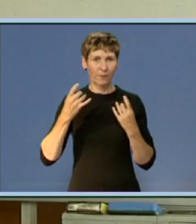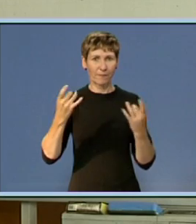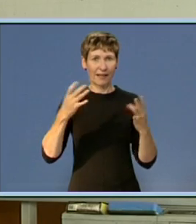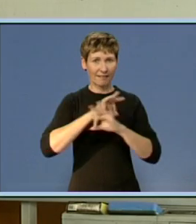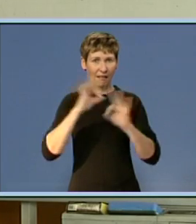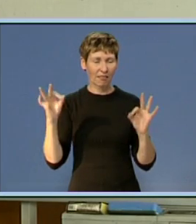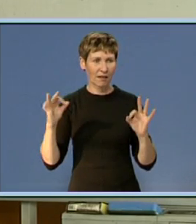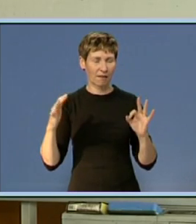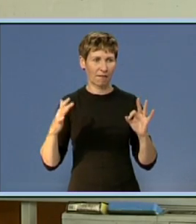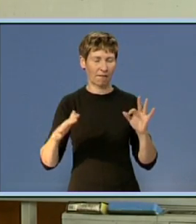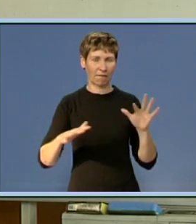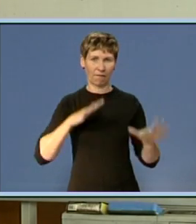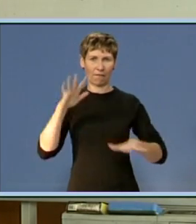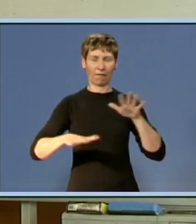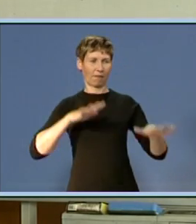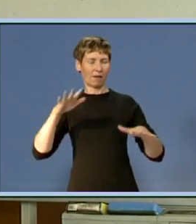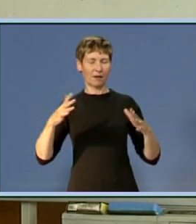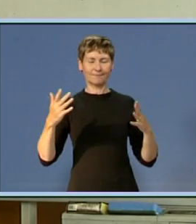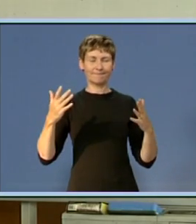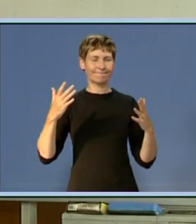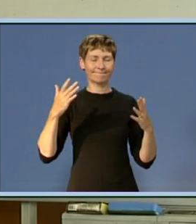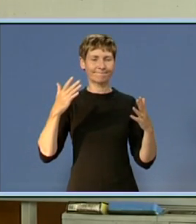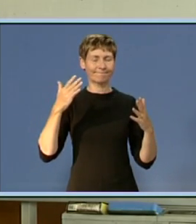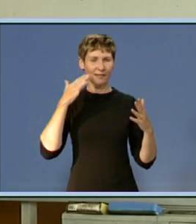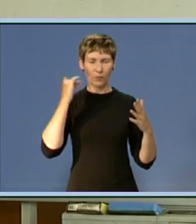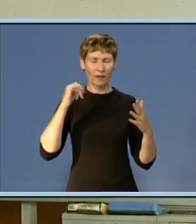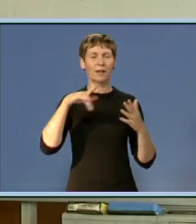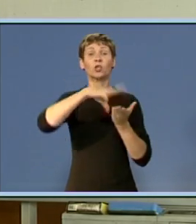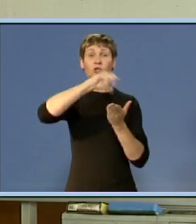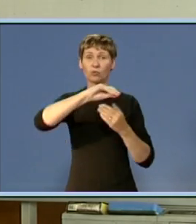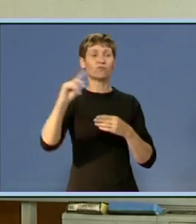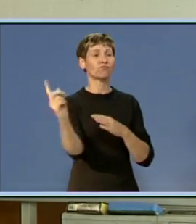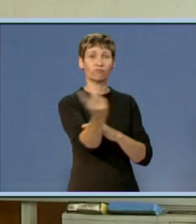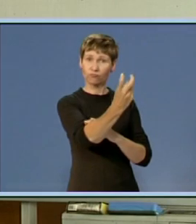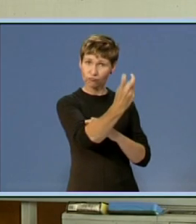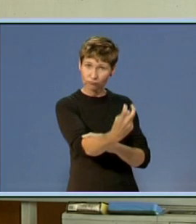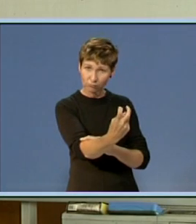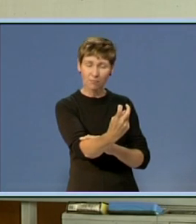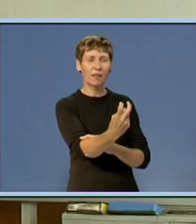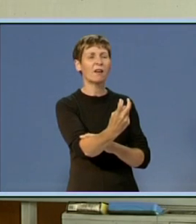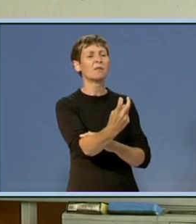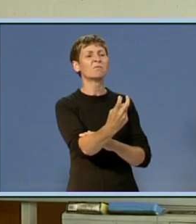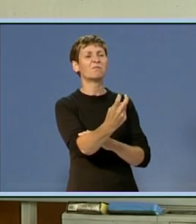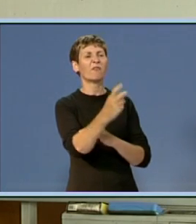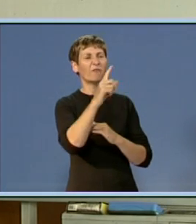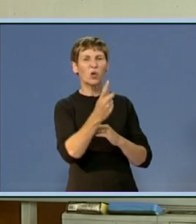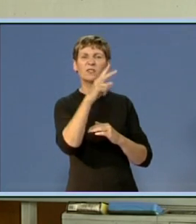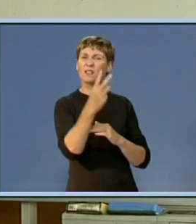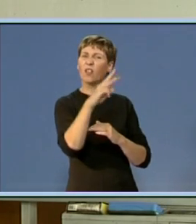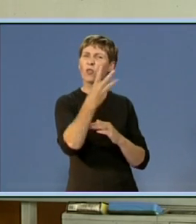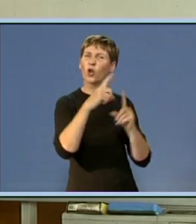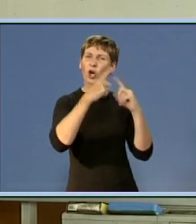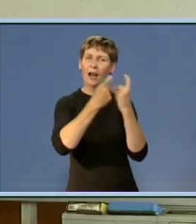quickly, so yeah, quite apprehensive. After the student had been in the class for just a couple